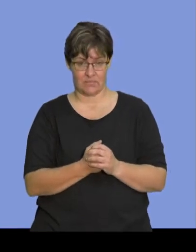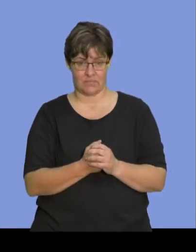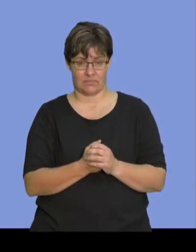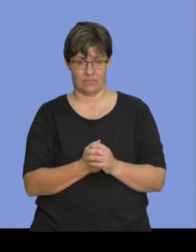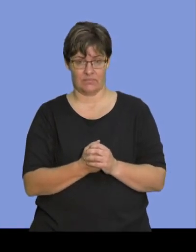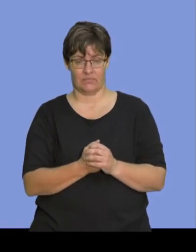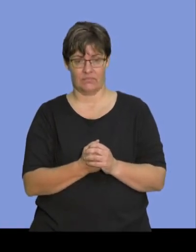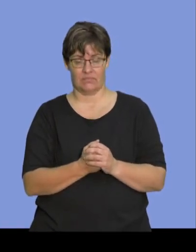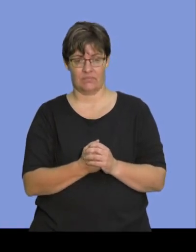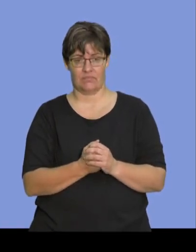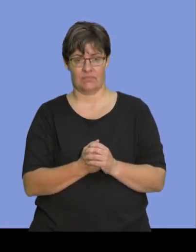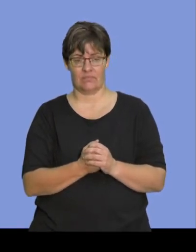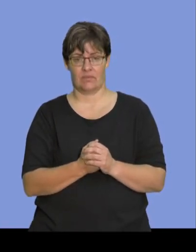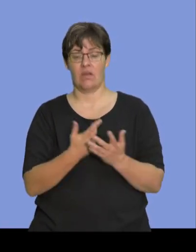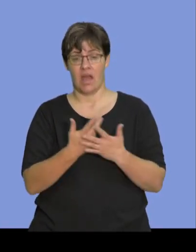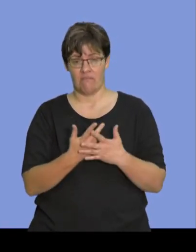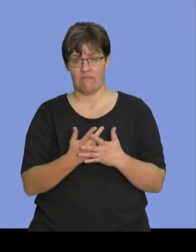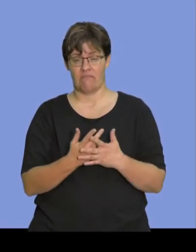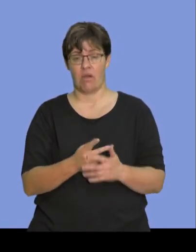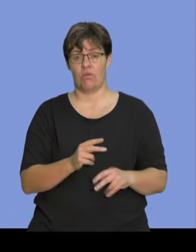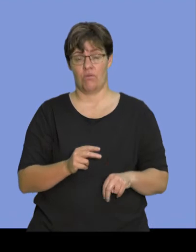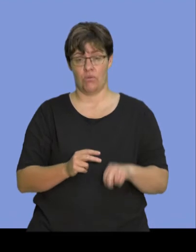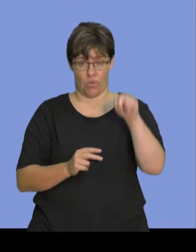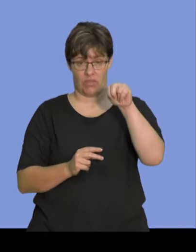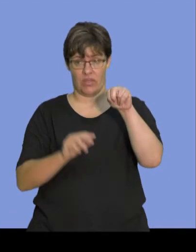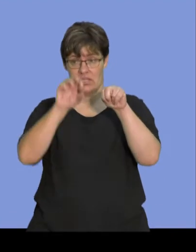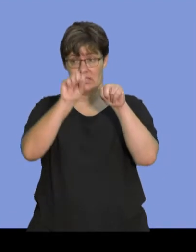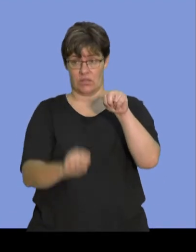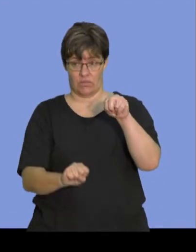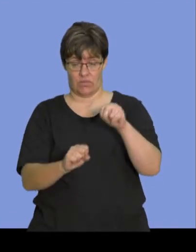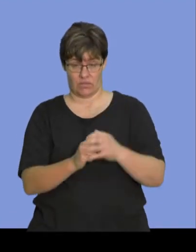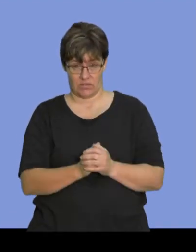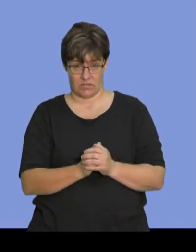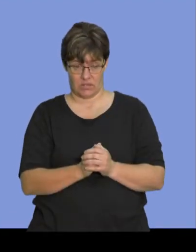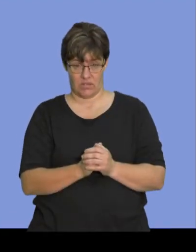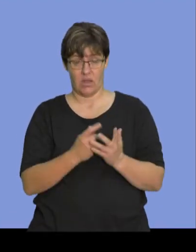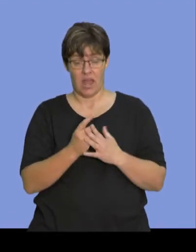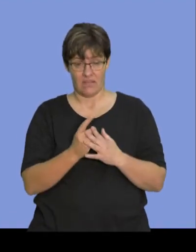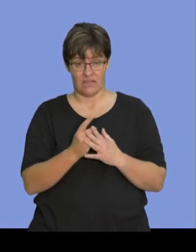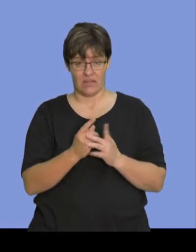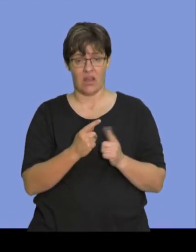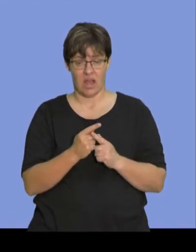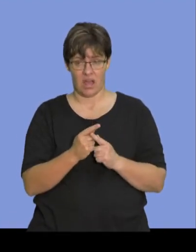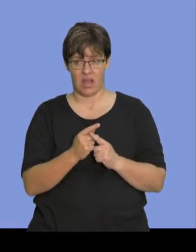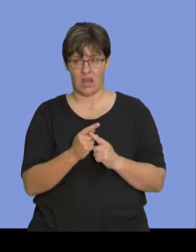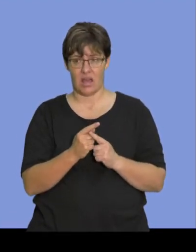each other. Now, we've got the north and south. So the field lines must actually touch the surface of both